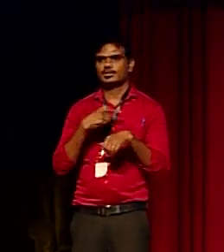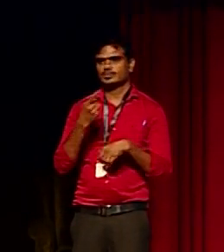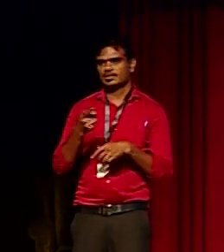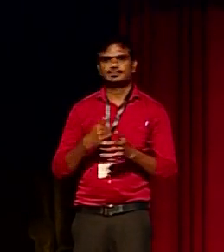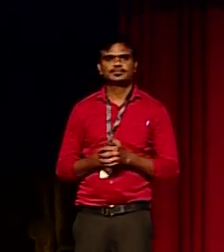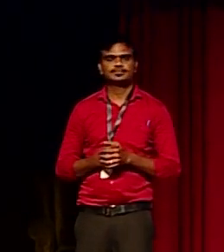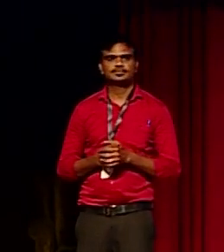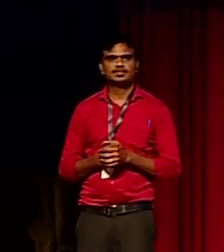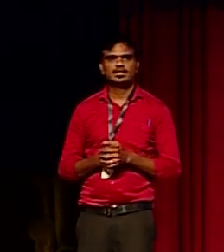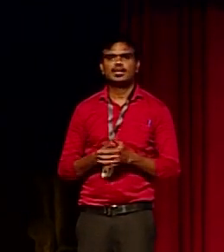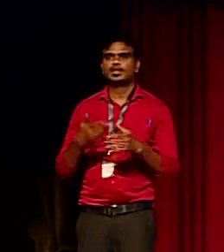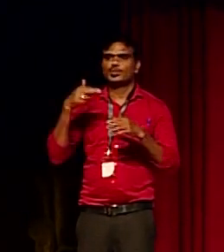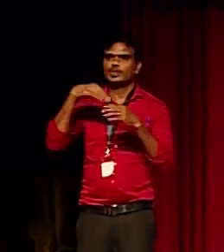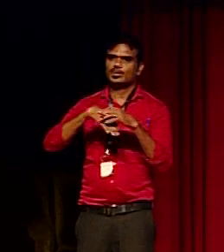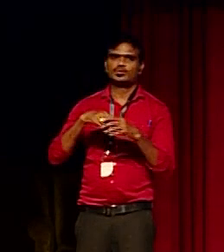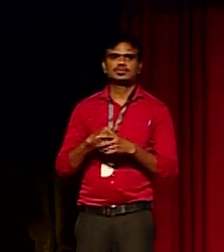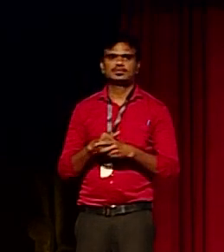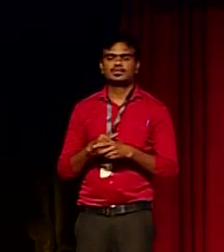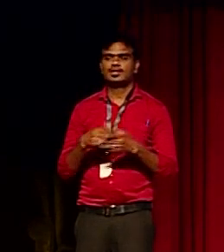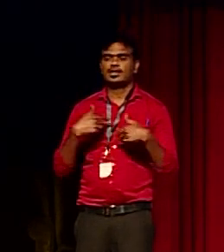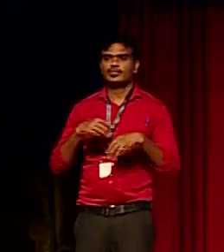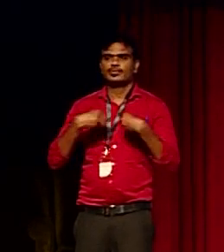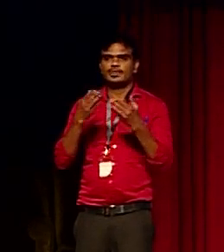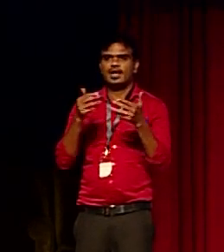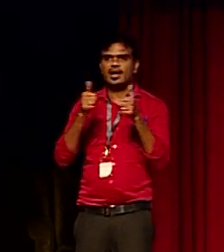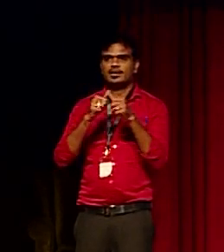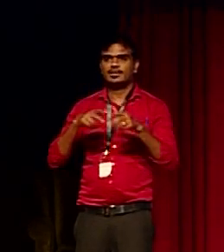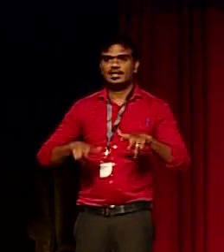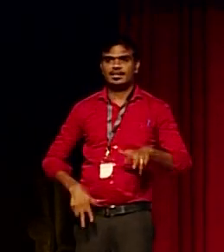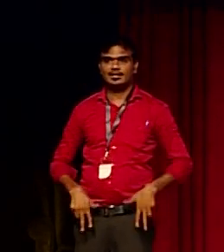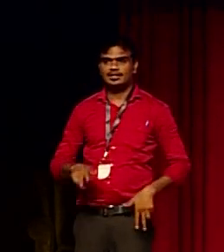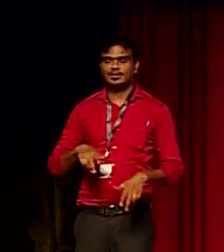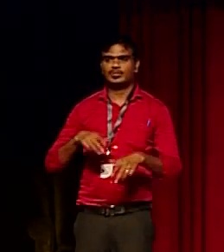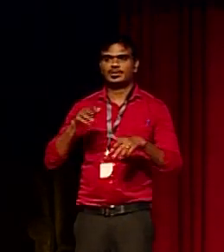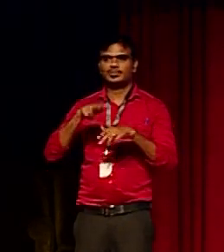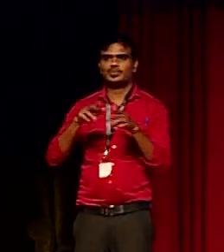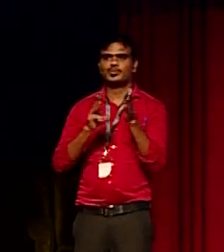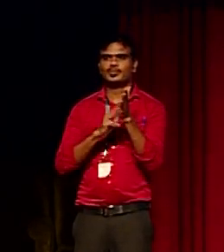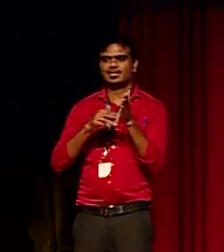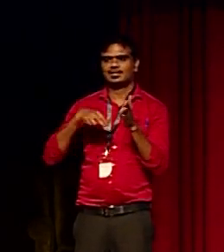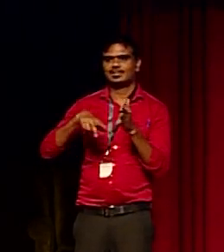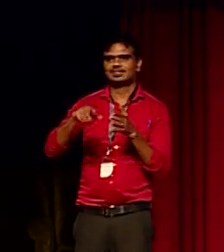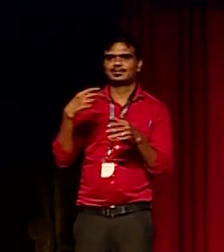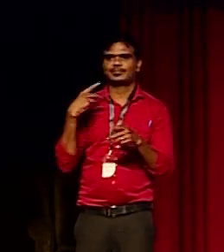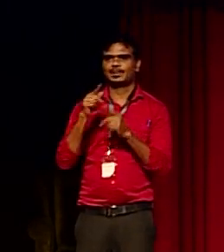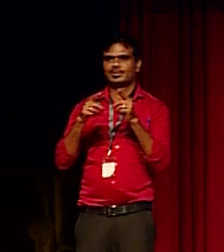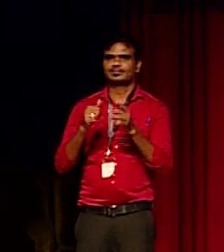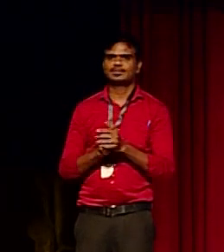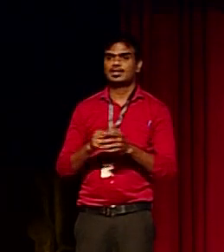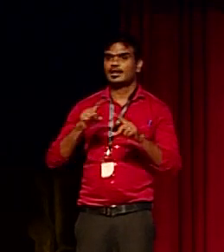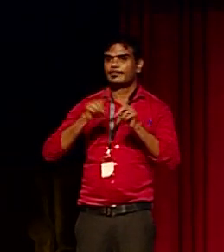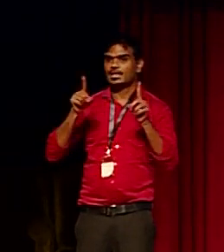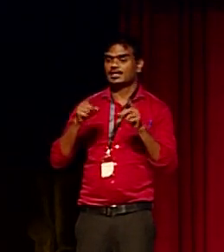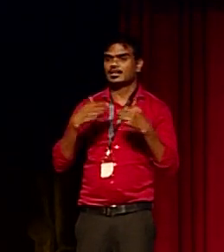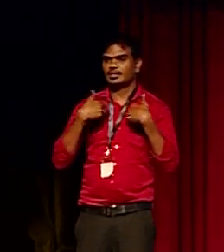opportunities, to inclusion. When we give an artificial limb, we don't just restore the mobility of the person, but